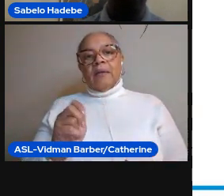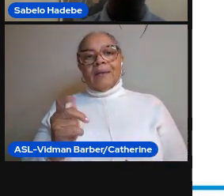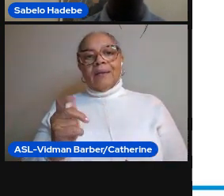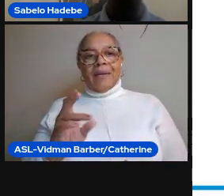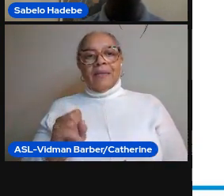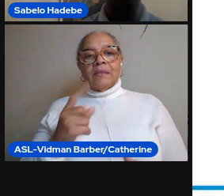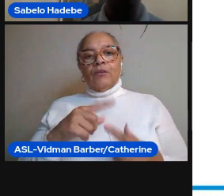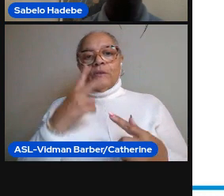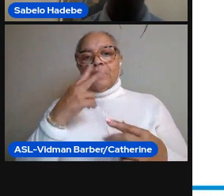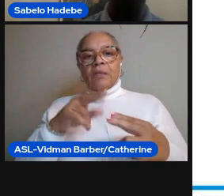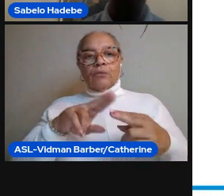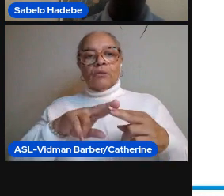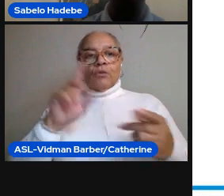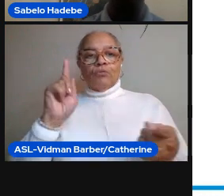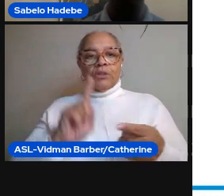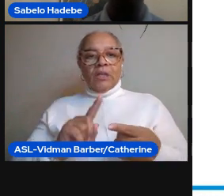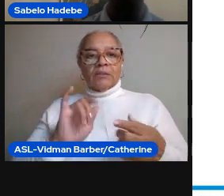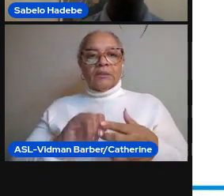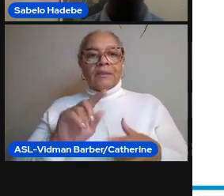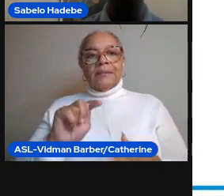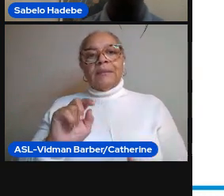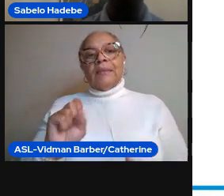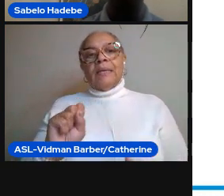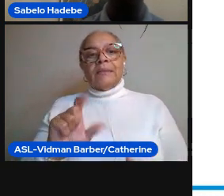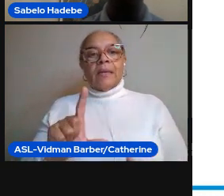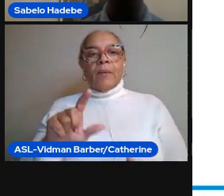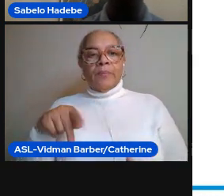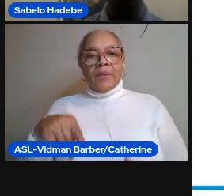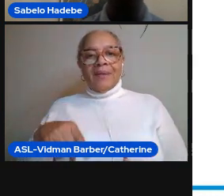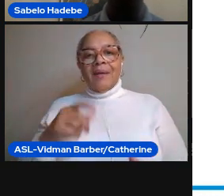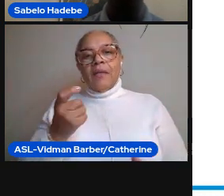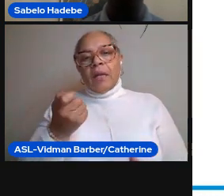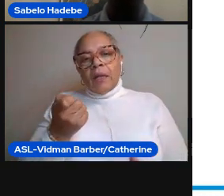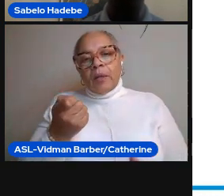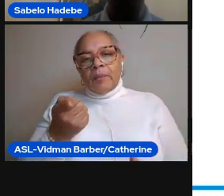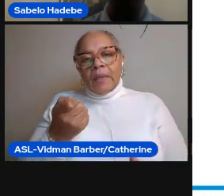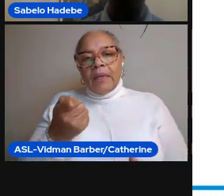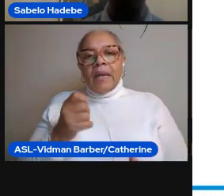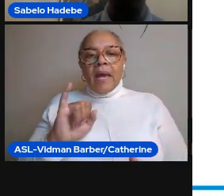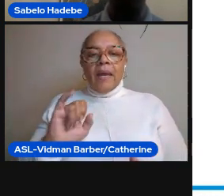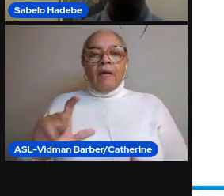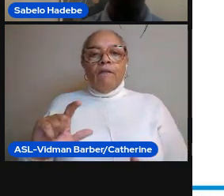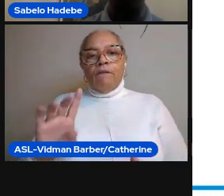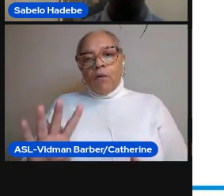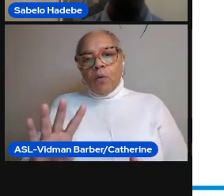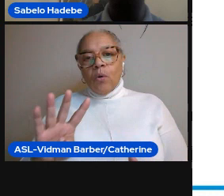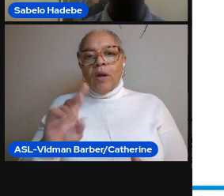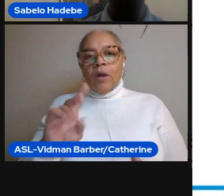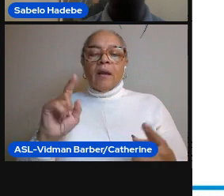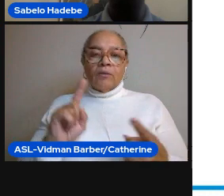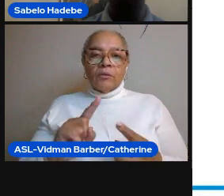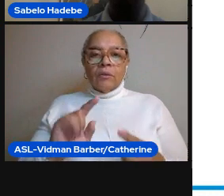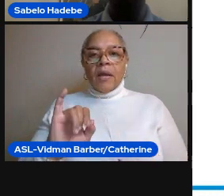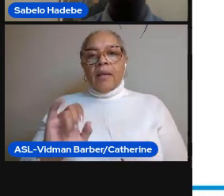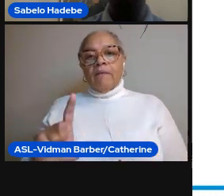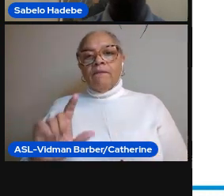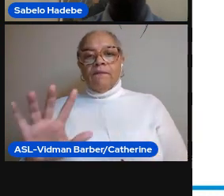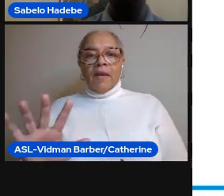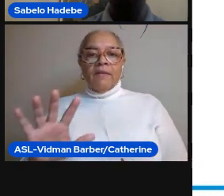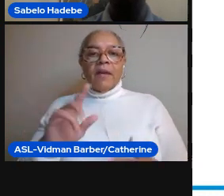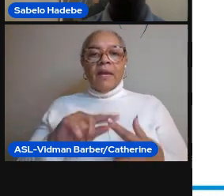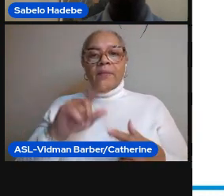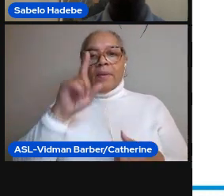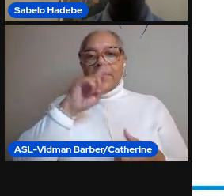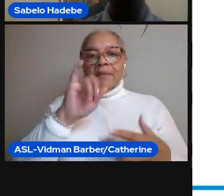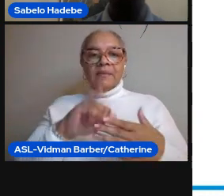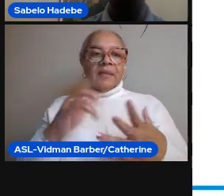like TSLP, a slight reduction in IL-4, and also a reduction in IL-5. In the mice that have been